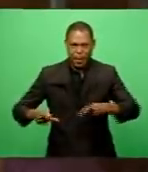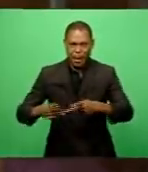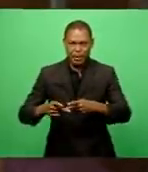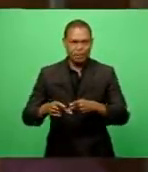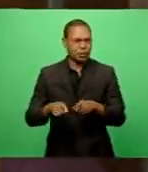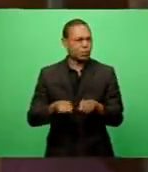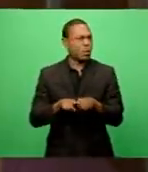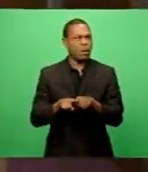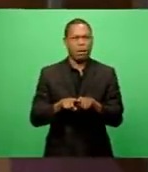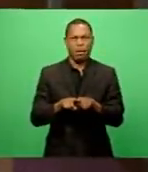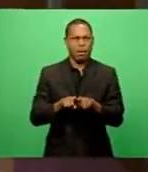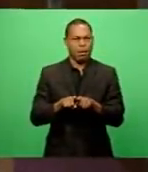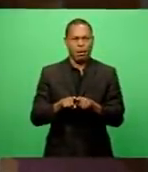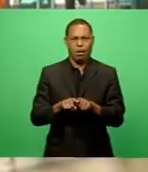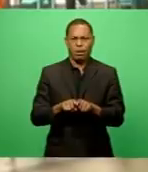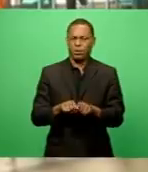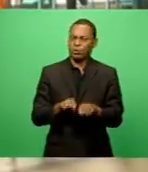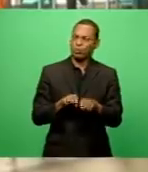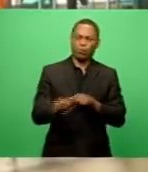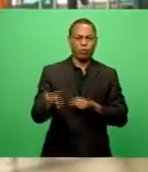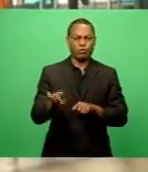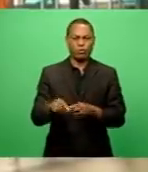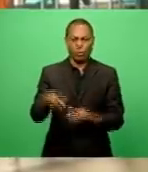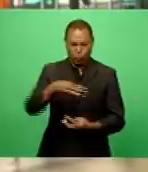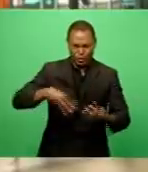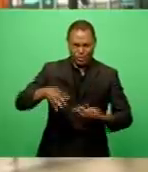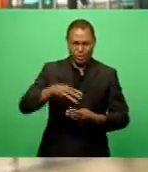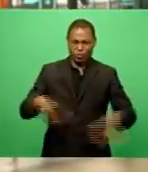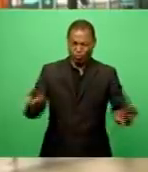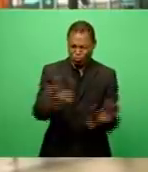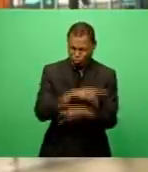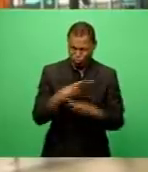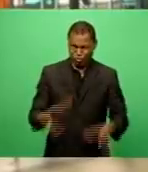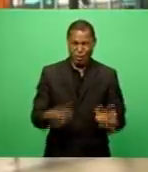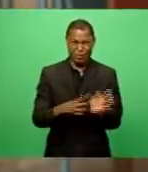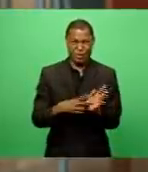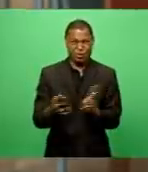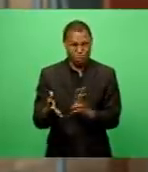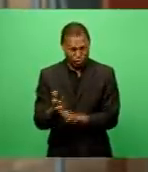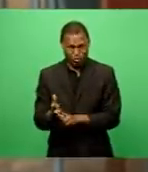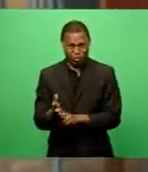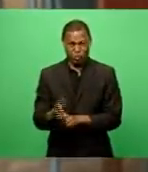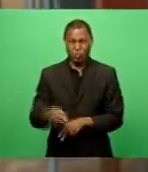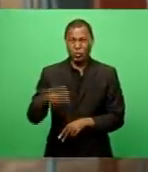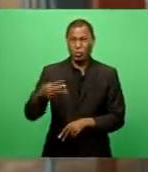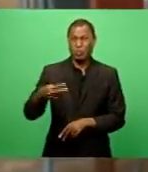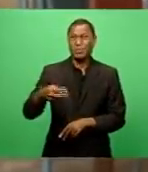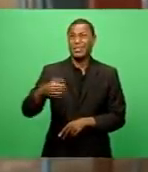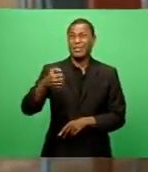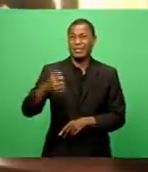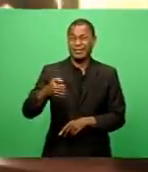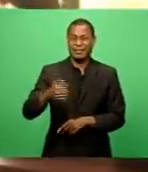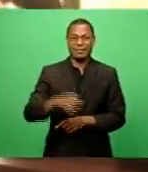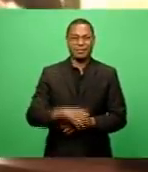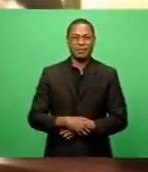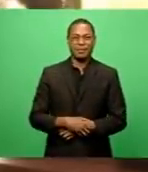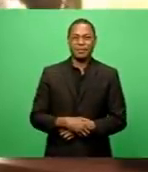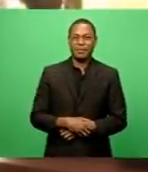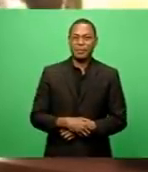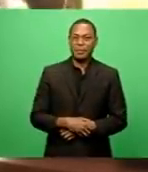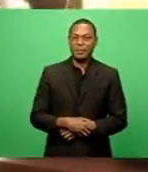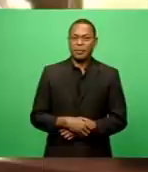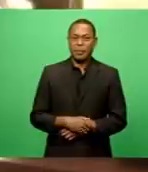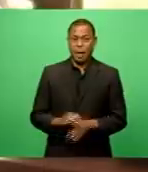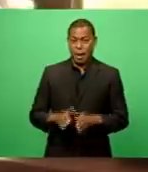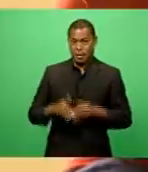a lot from TC Winston, which fully destroyed our village in 2016. Naitikutiku says despite the weather having